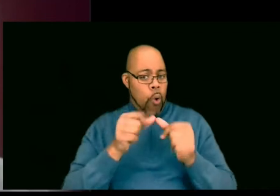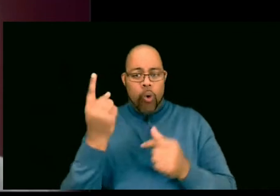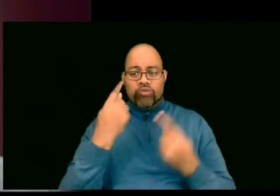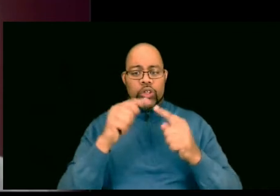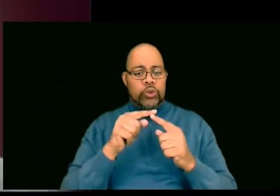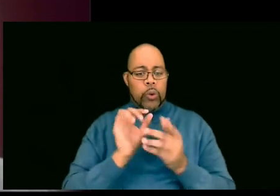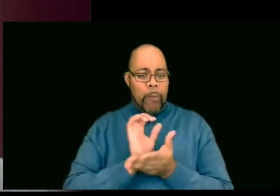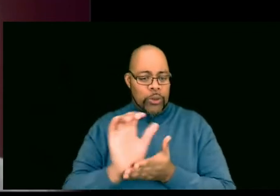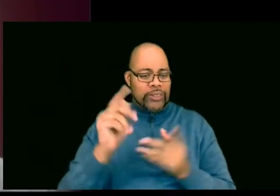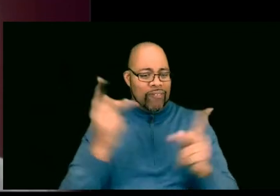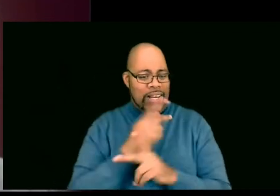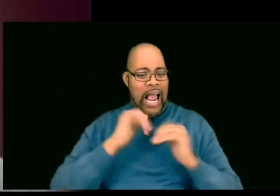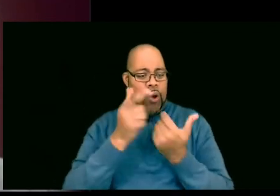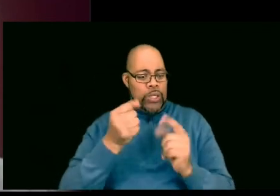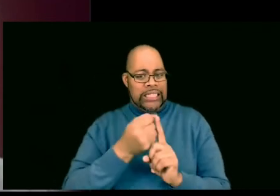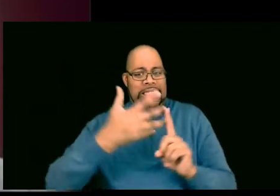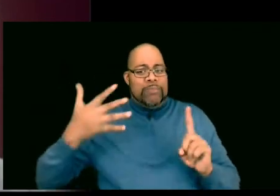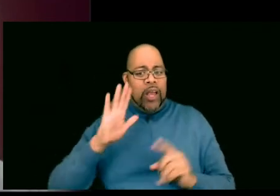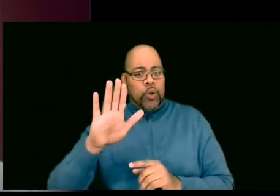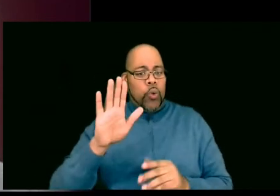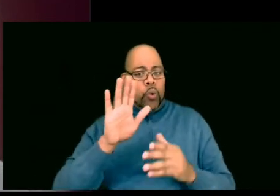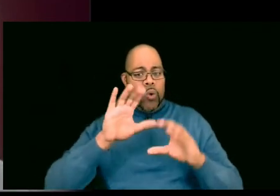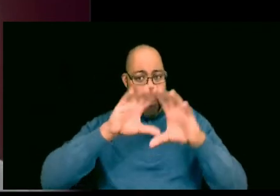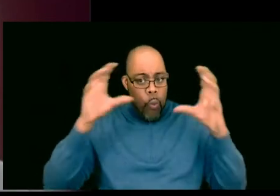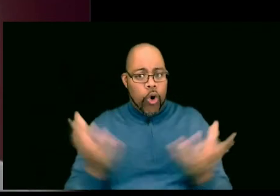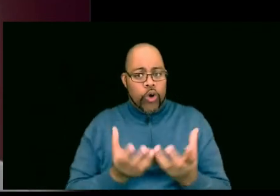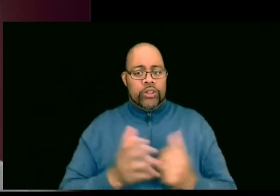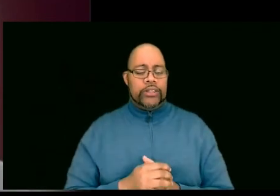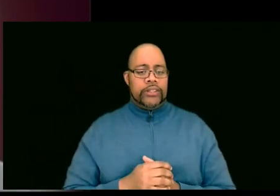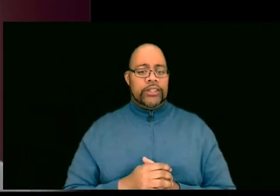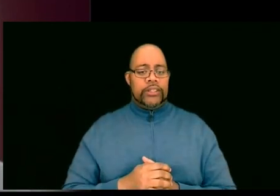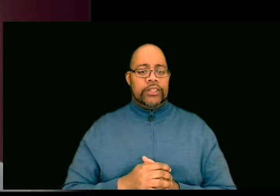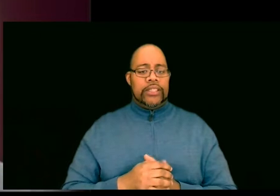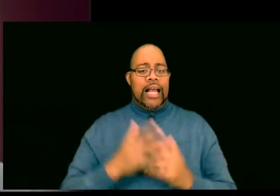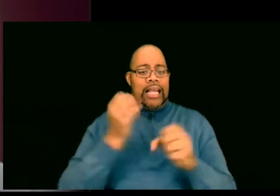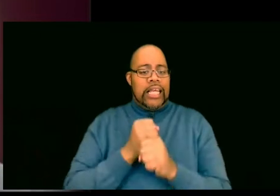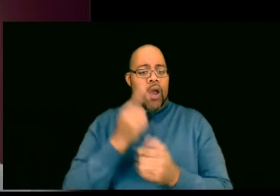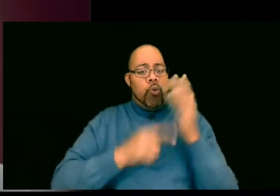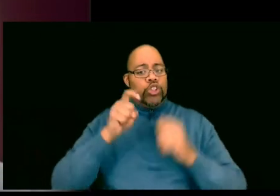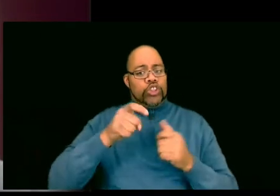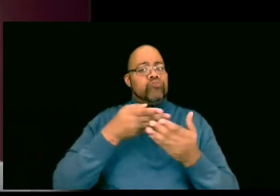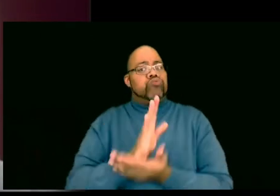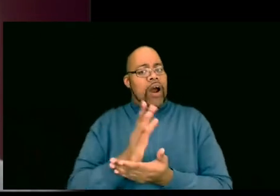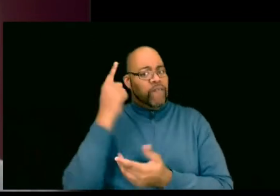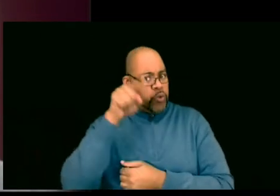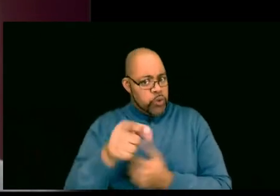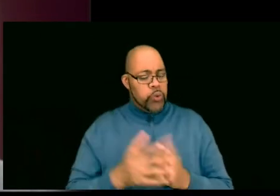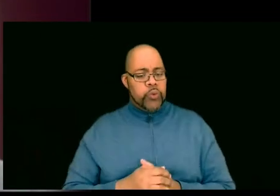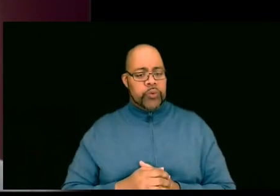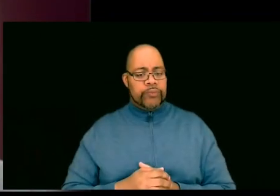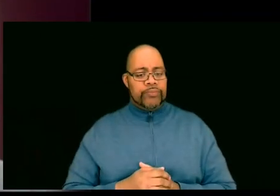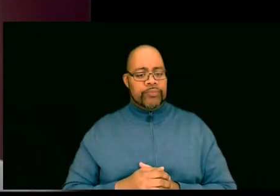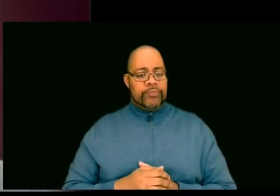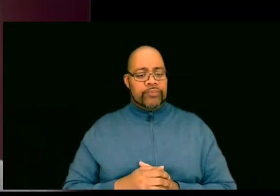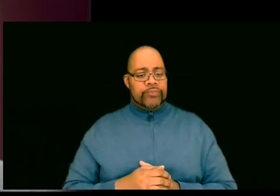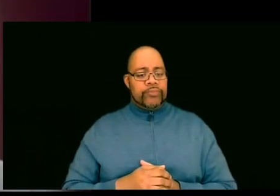were constantly trying to push to figure out how do you expand your universe and get what should be rightfully